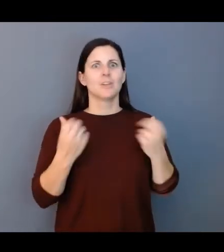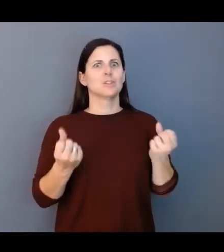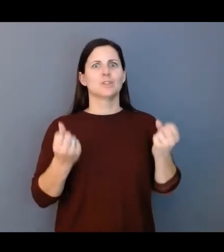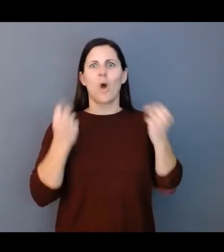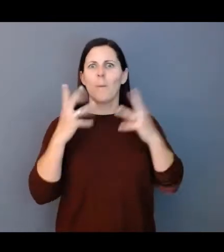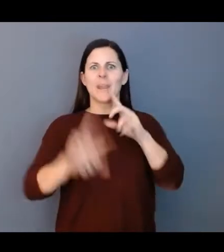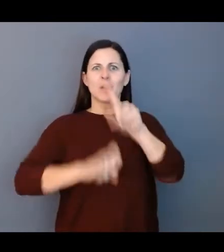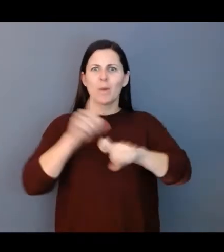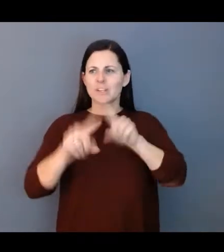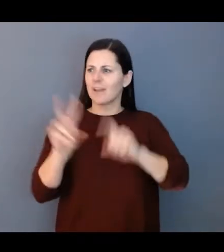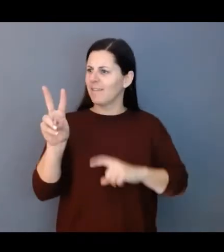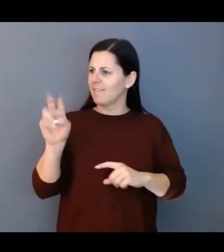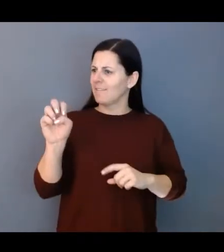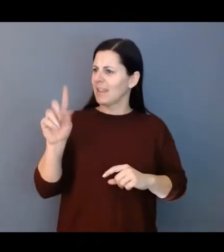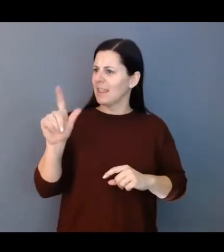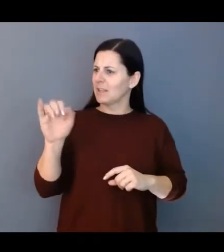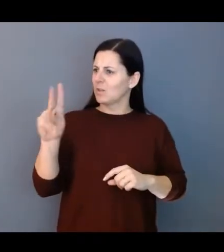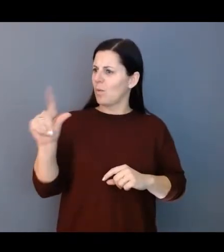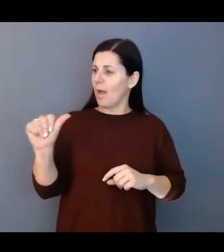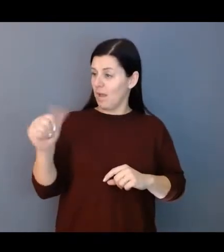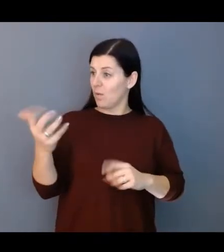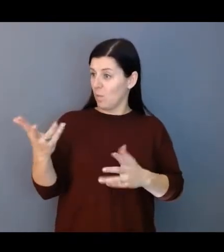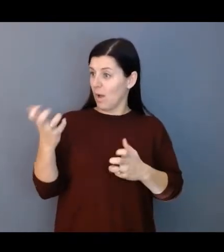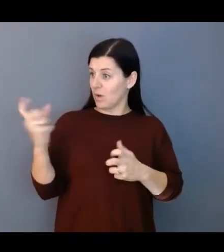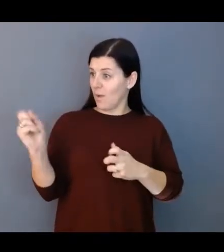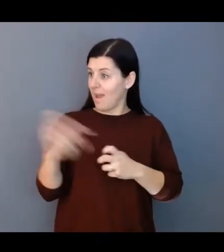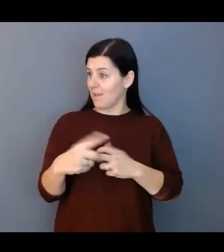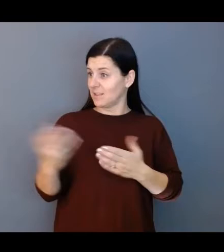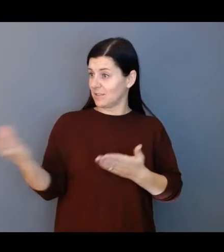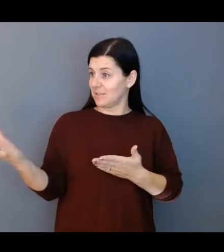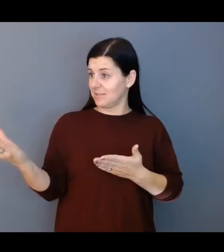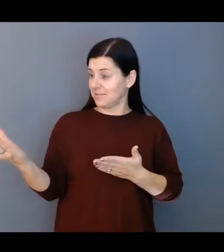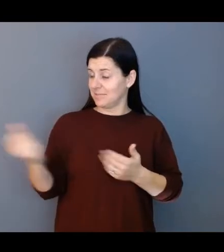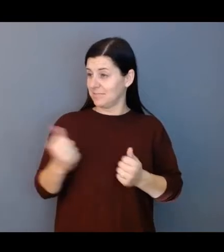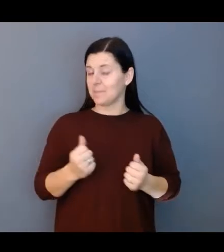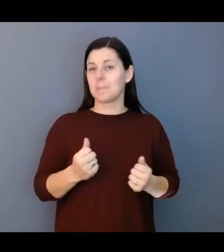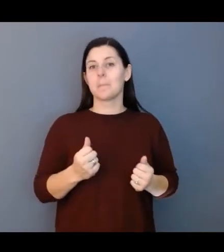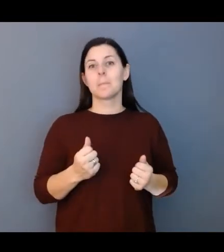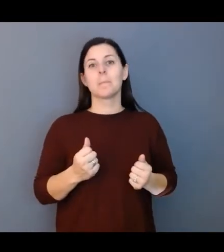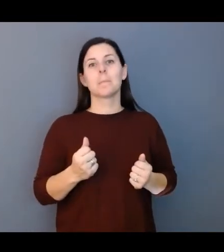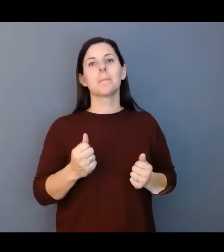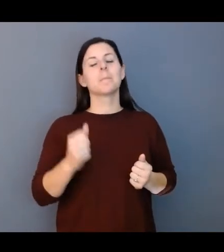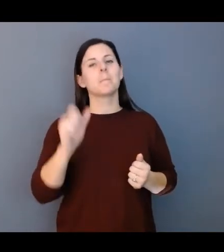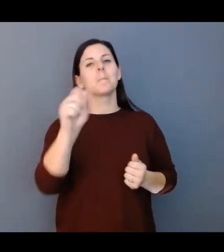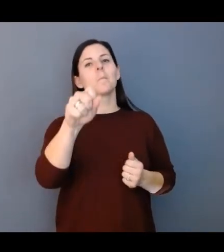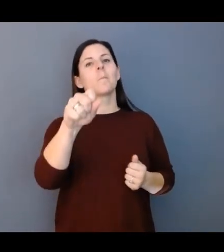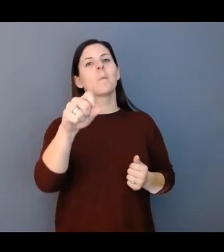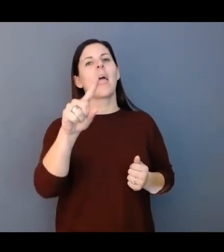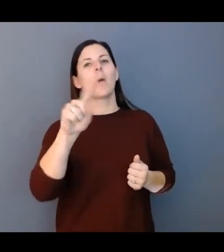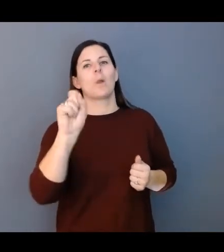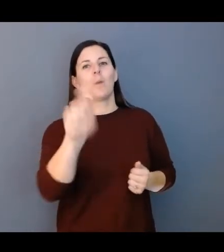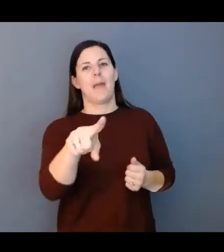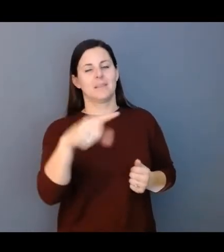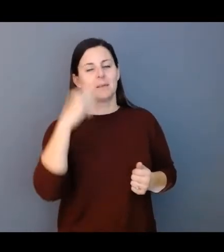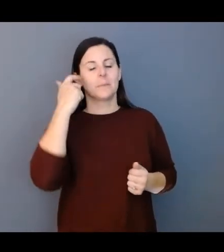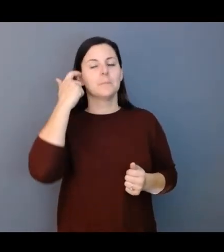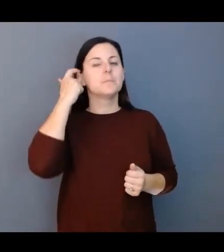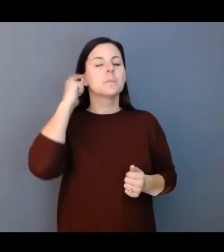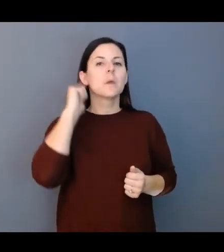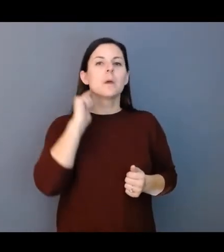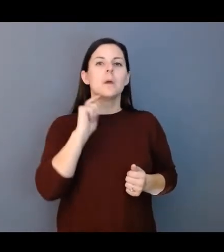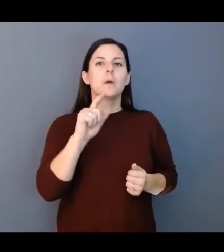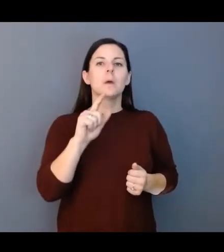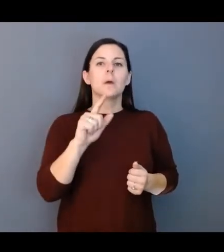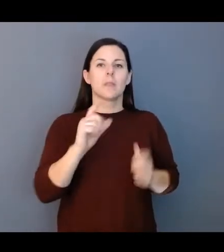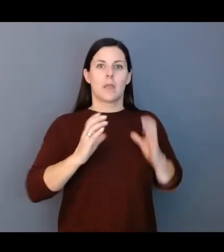I have so many questions. Veliswa, did you want to jump in and ask anything? I heard you. So what I would ask